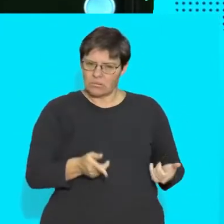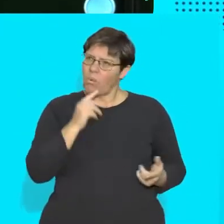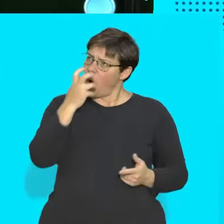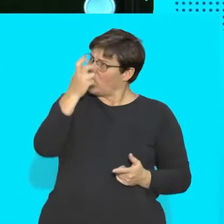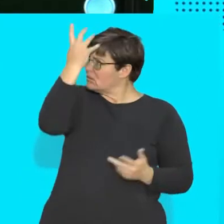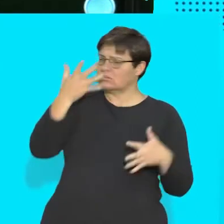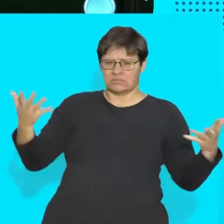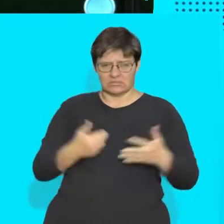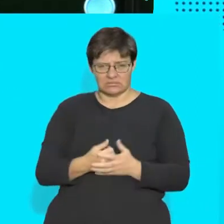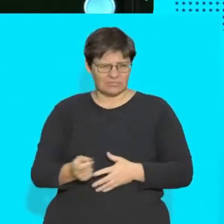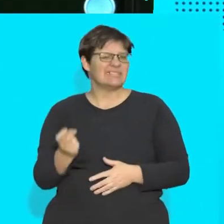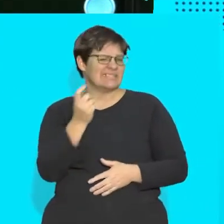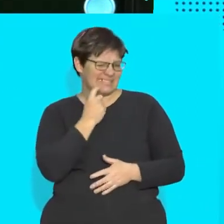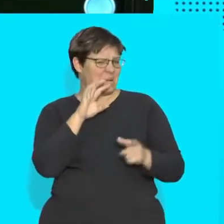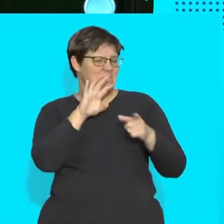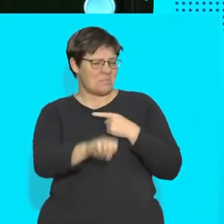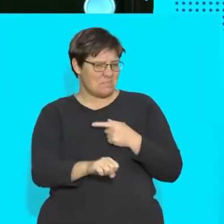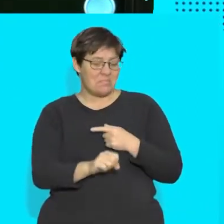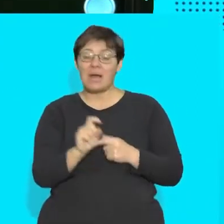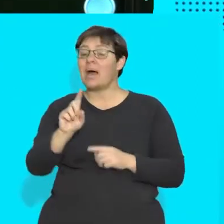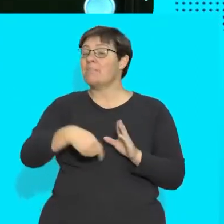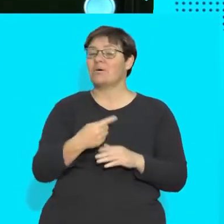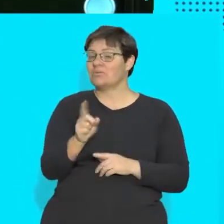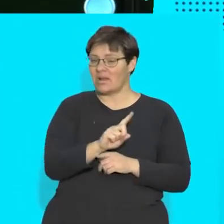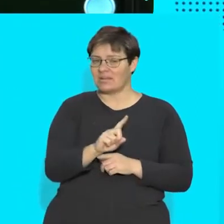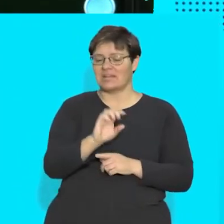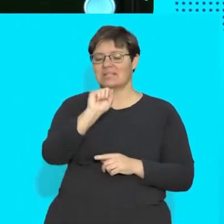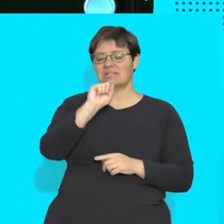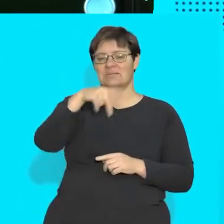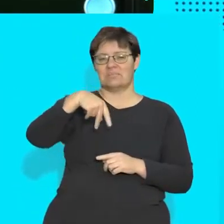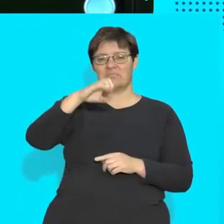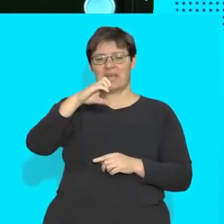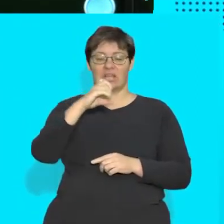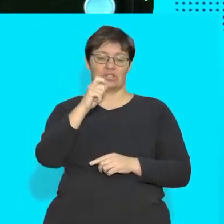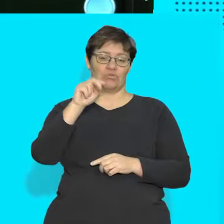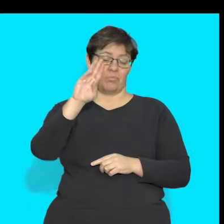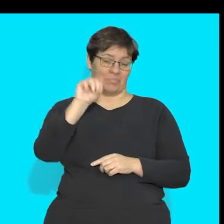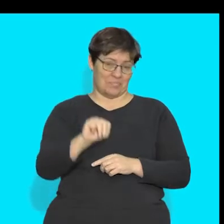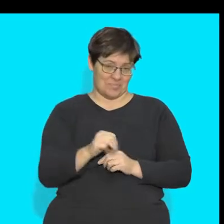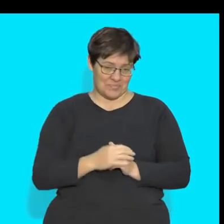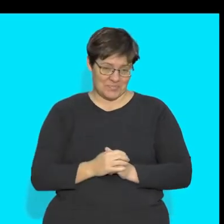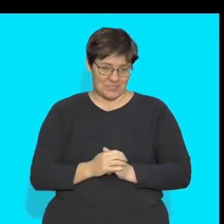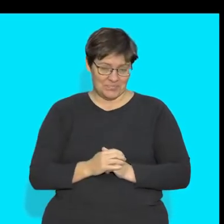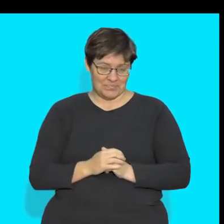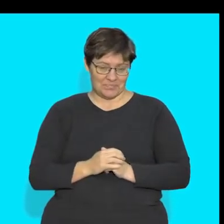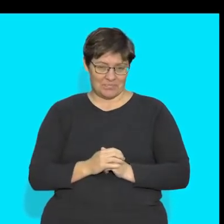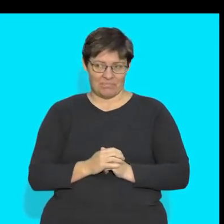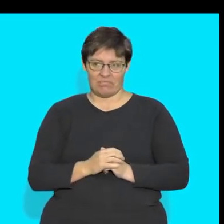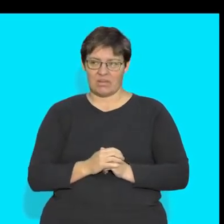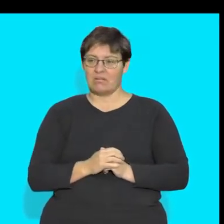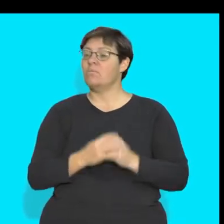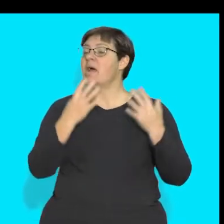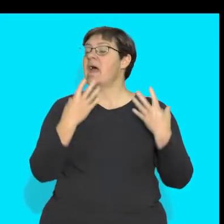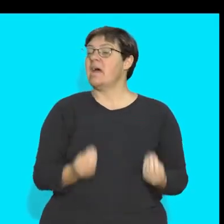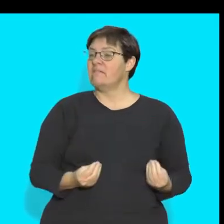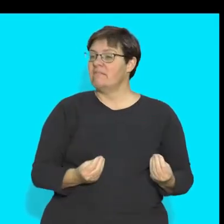Well, it's actually quite easy to know. It's all about spectrums, okay? So we have